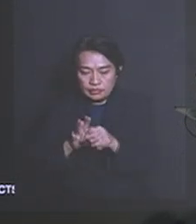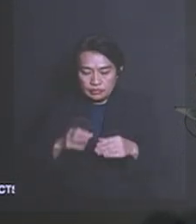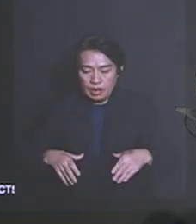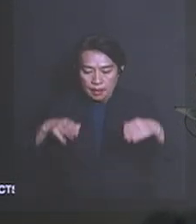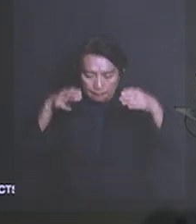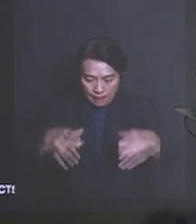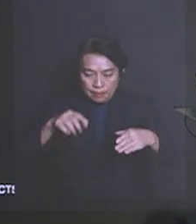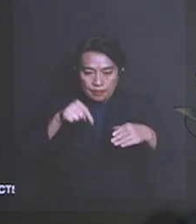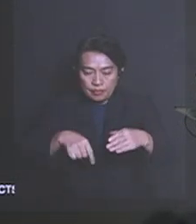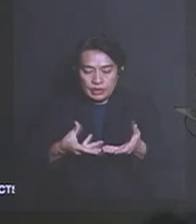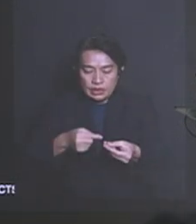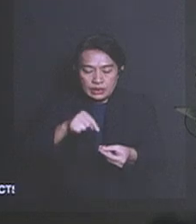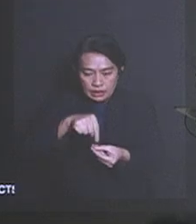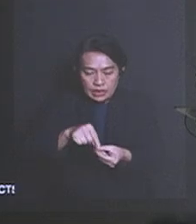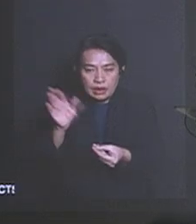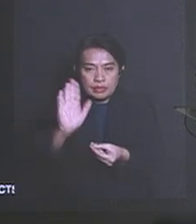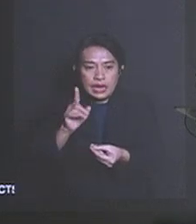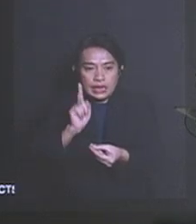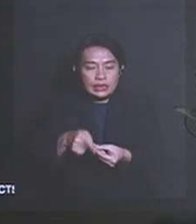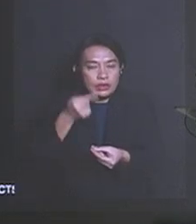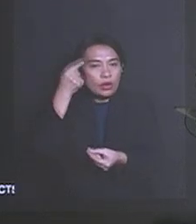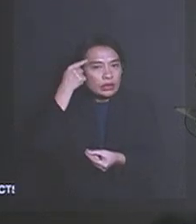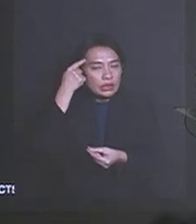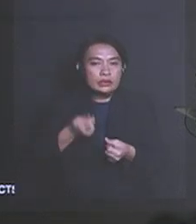new design to solve this problem.